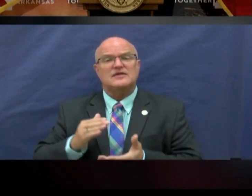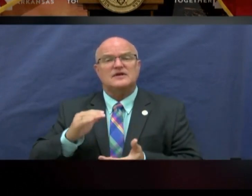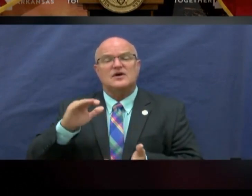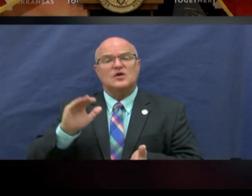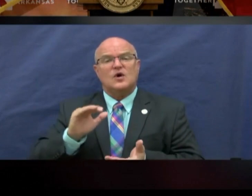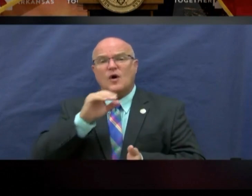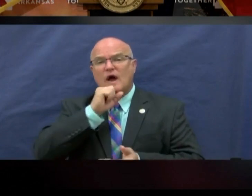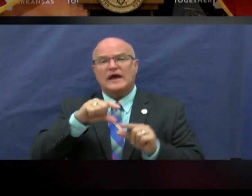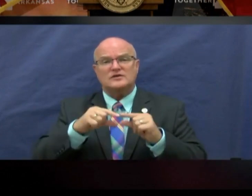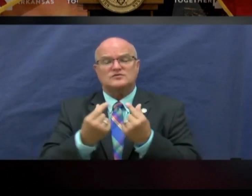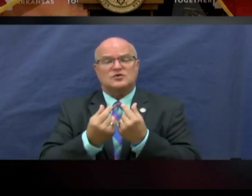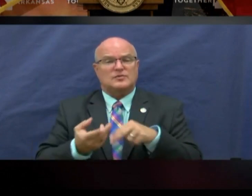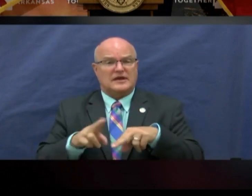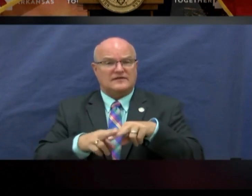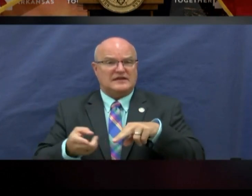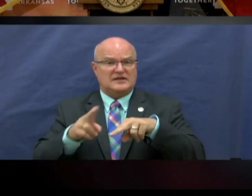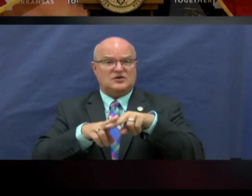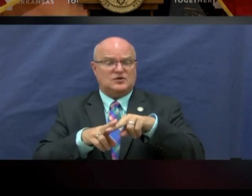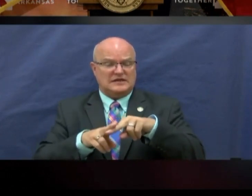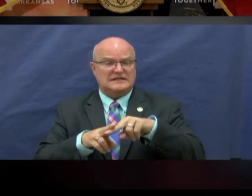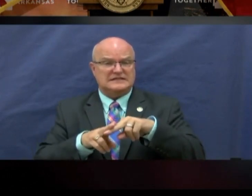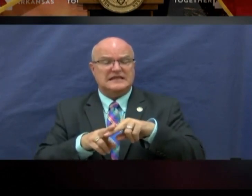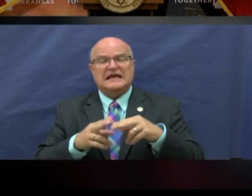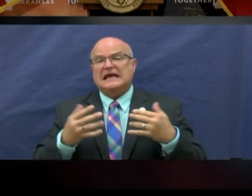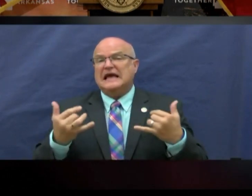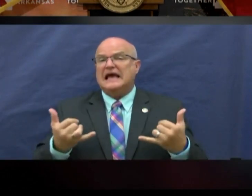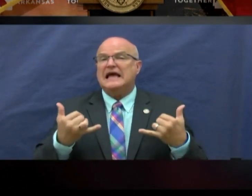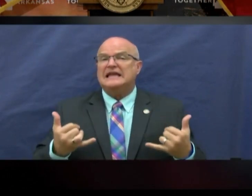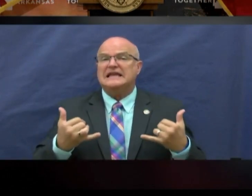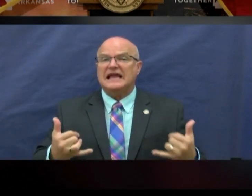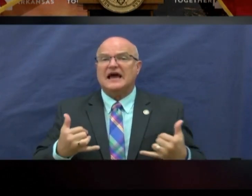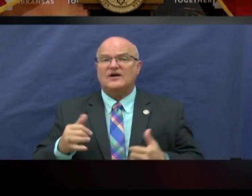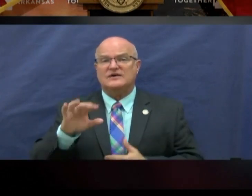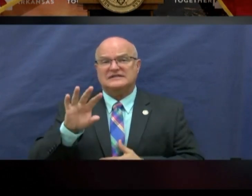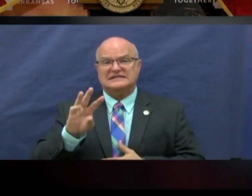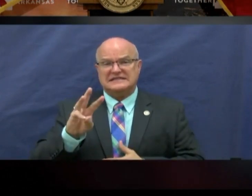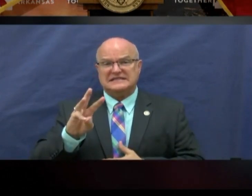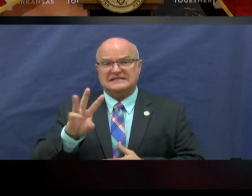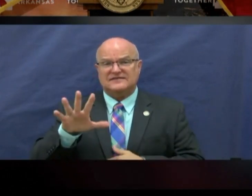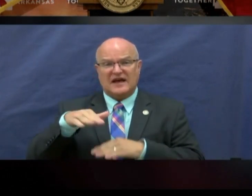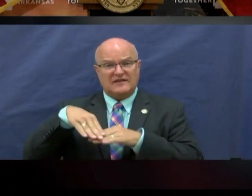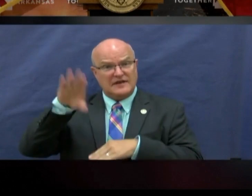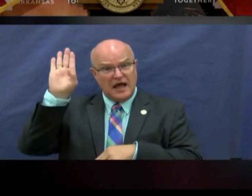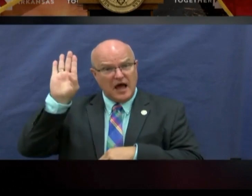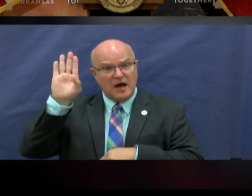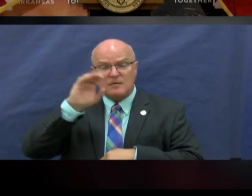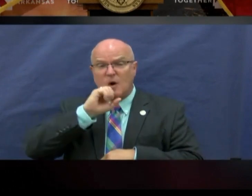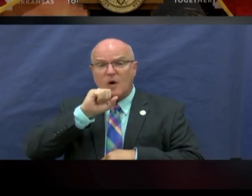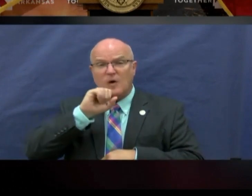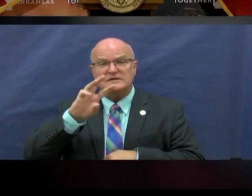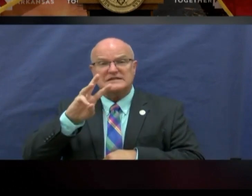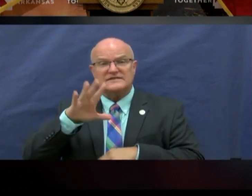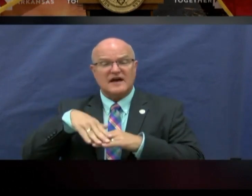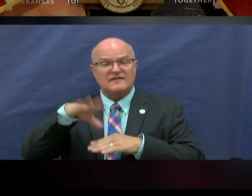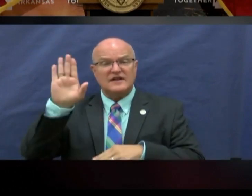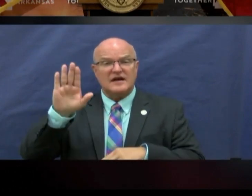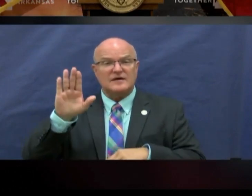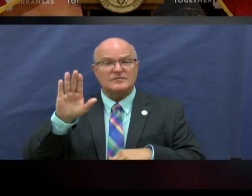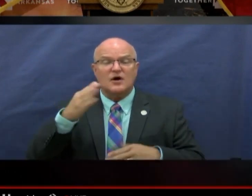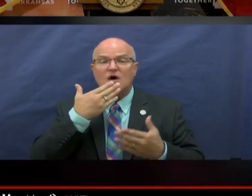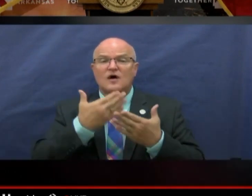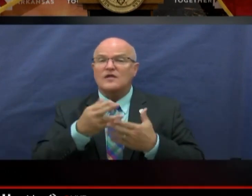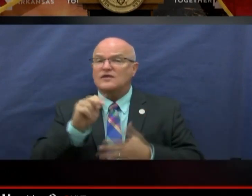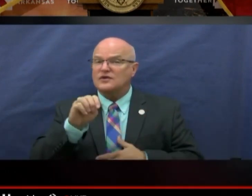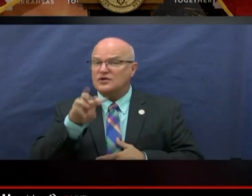groups having an increase, and now it is at 65 plus. And the good news is